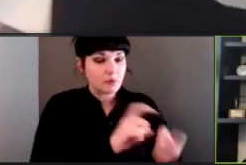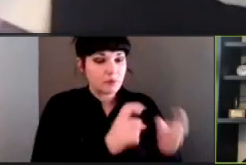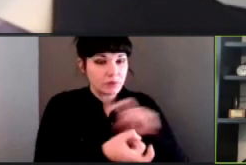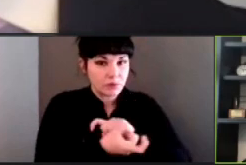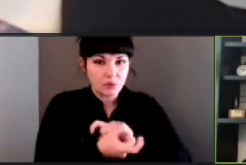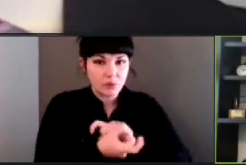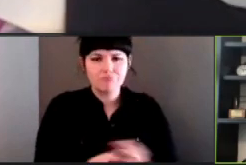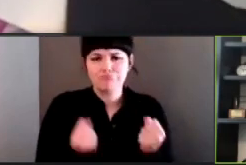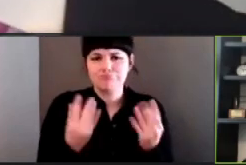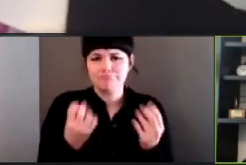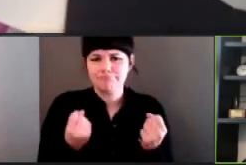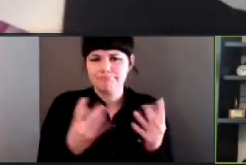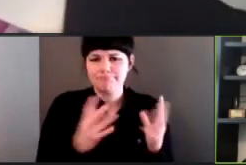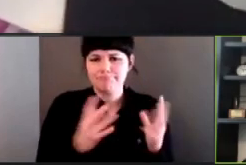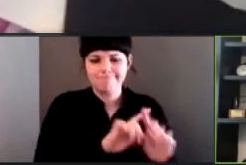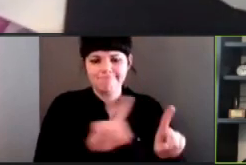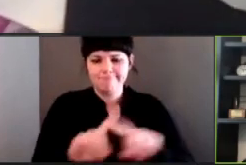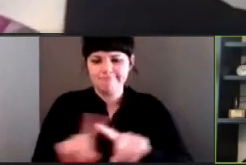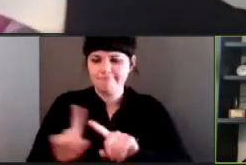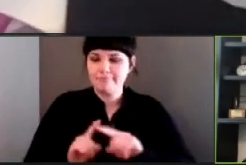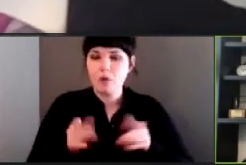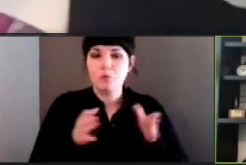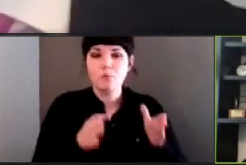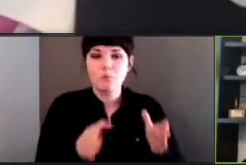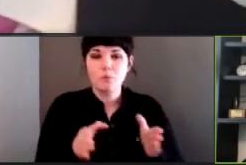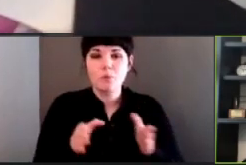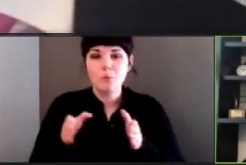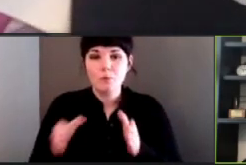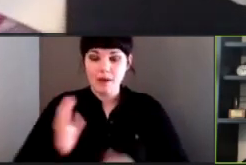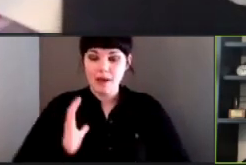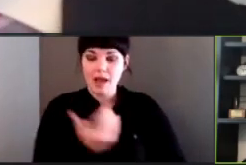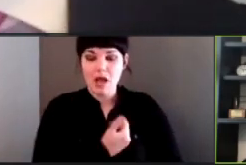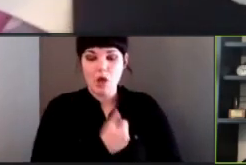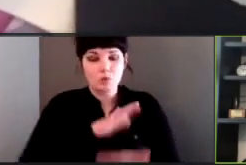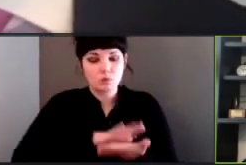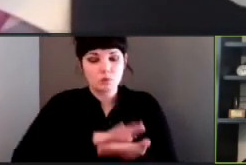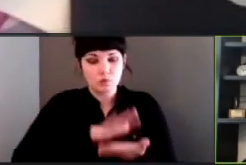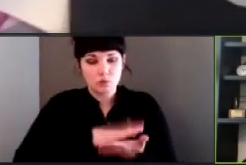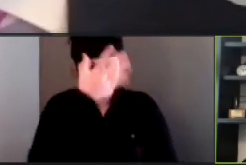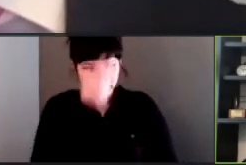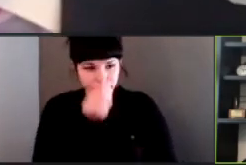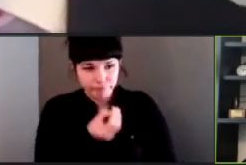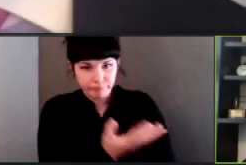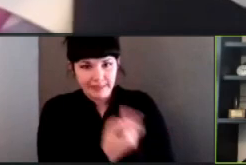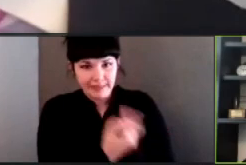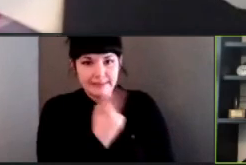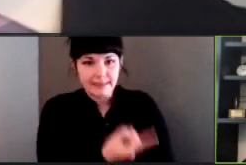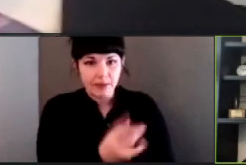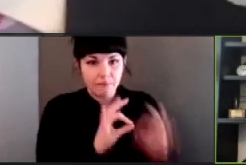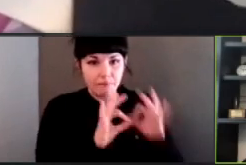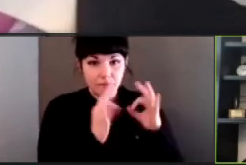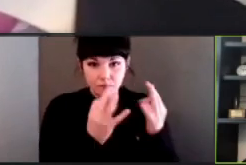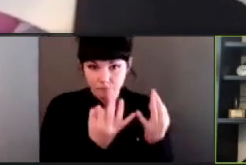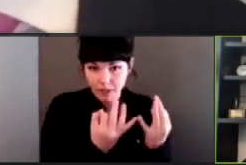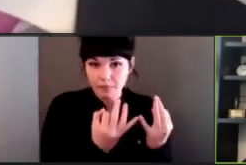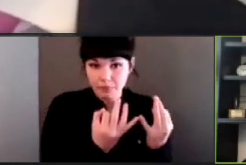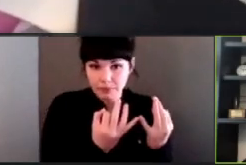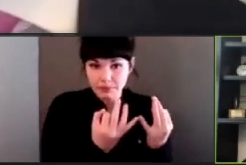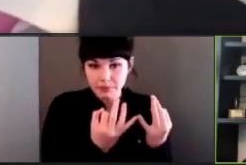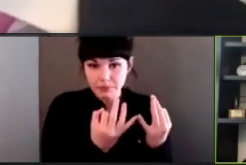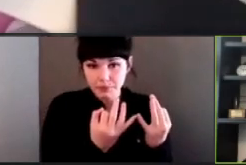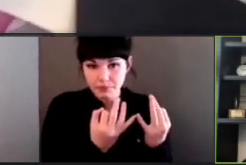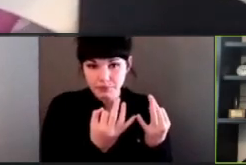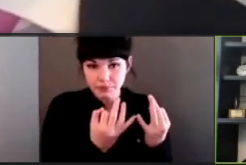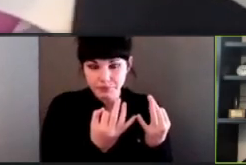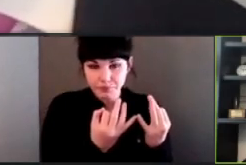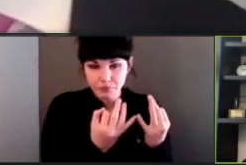multiple ways in which our schools are providing updates to our families regarding as we transition to more